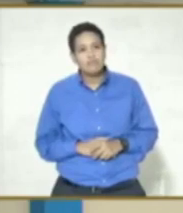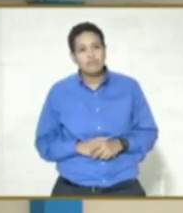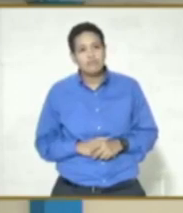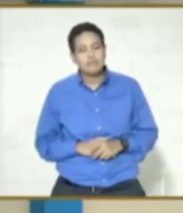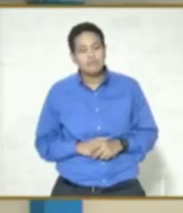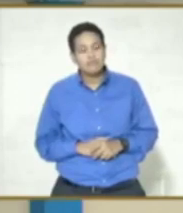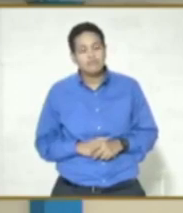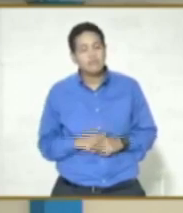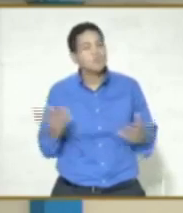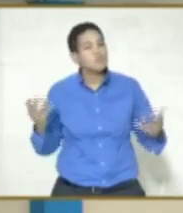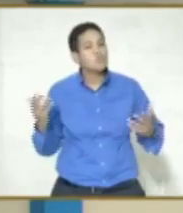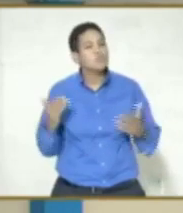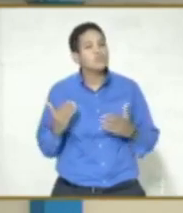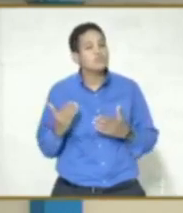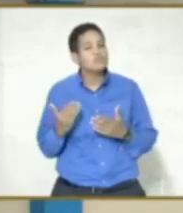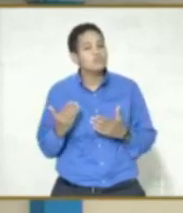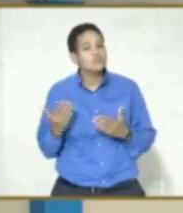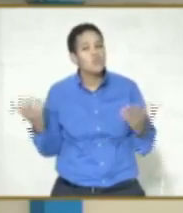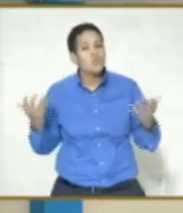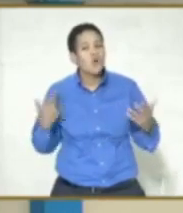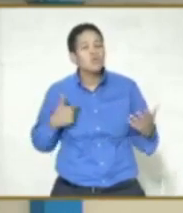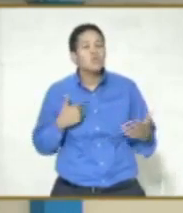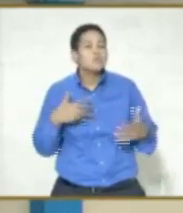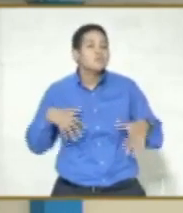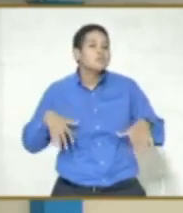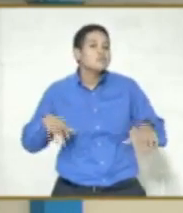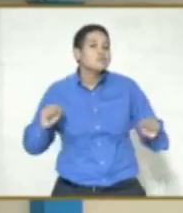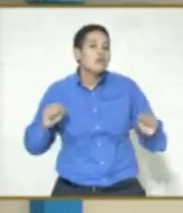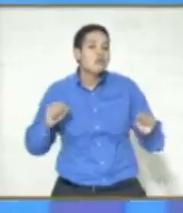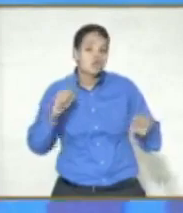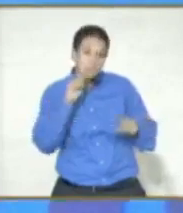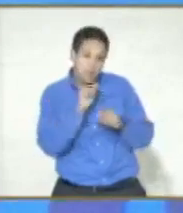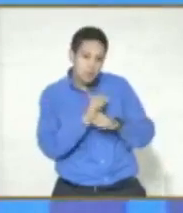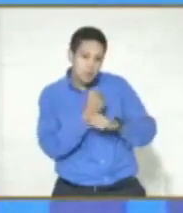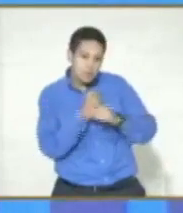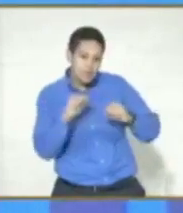the safety of residents? I think we have spoken to that again, but you can